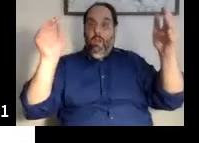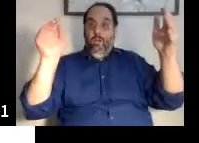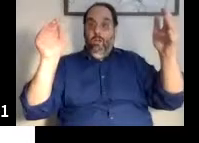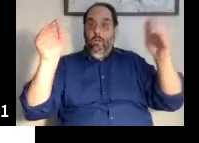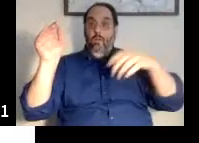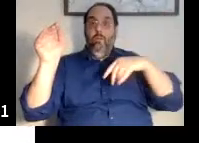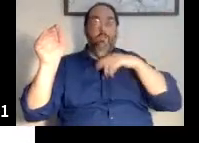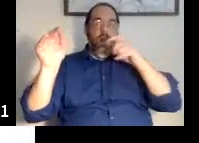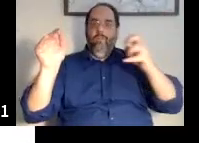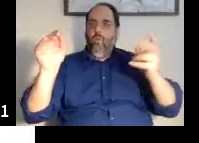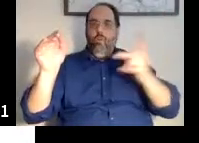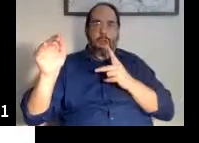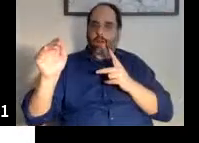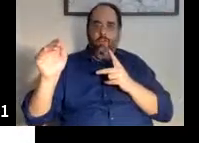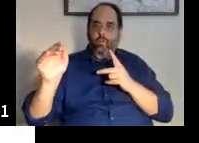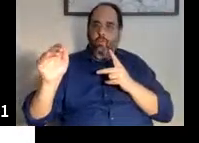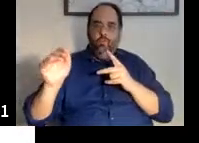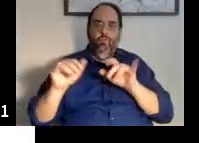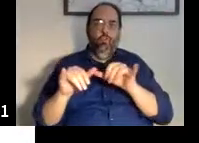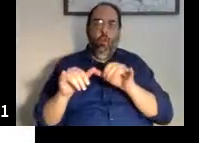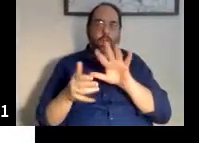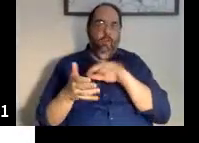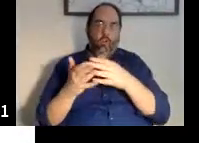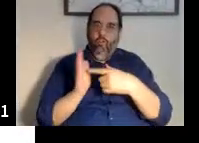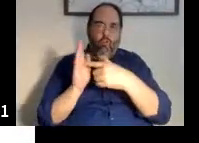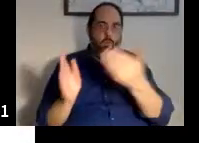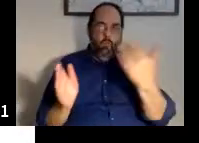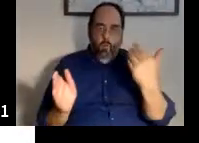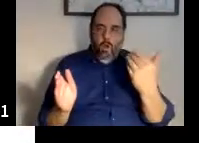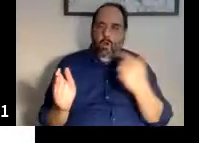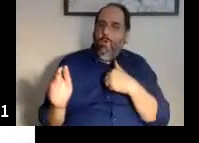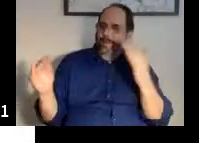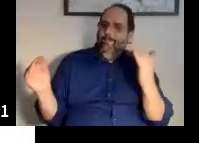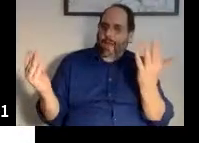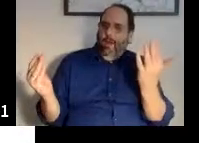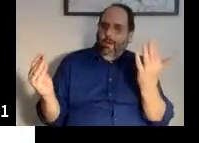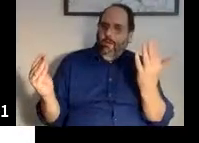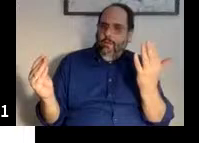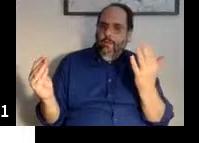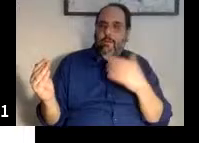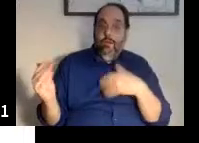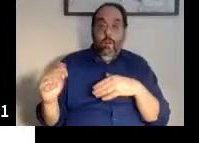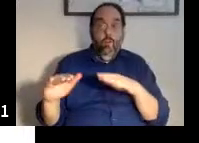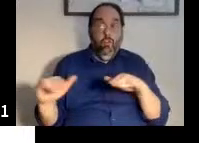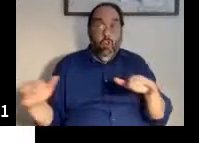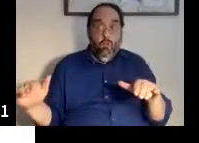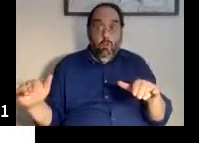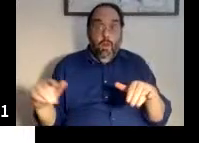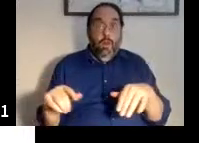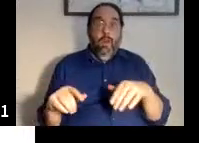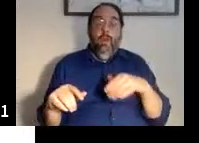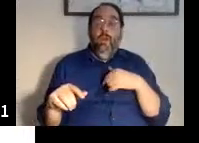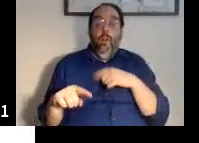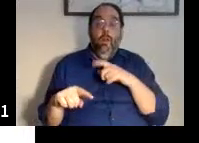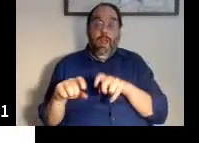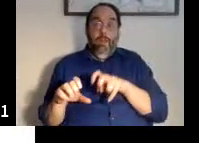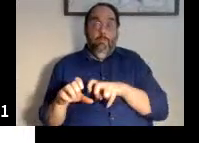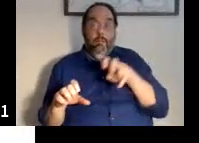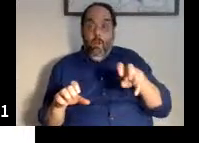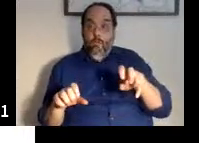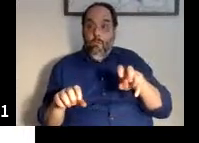to return back to that scoping chart because the expectation here is, right, children that are unable to leave their mobility devices can